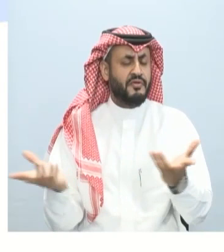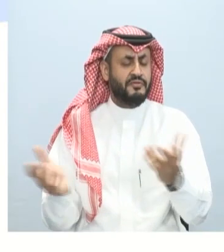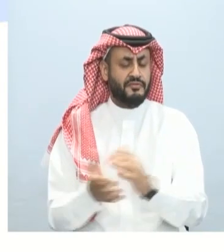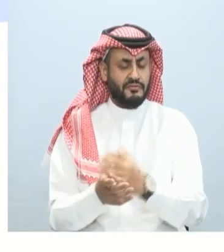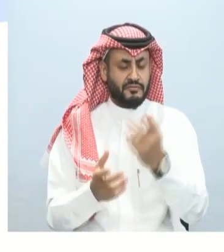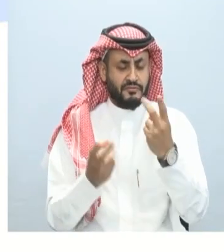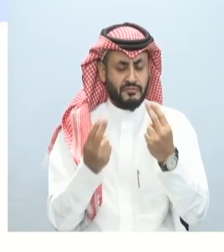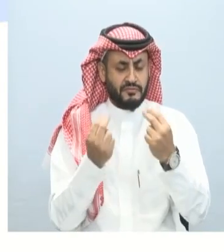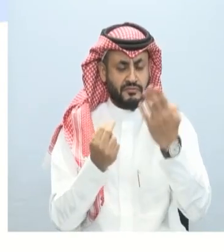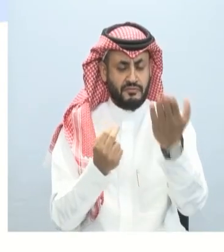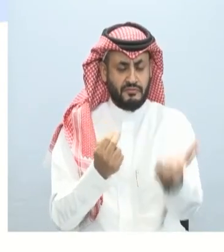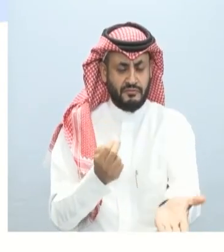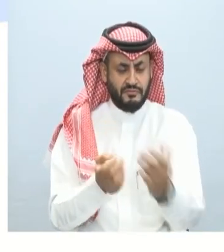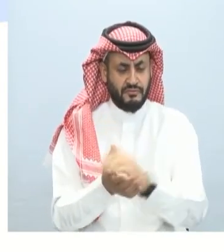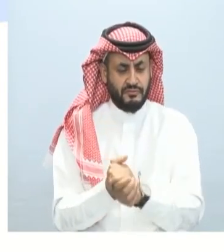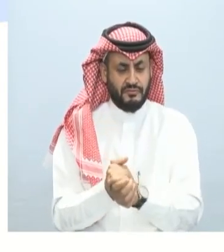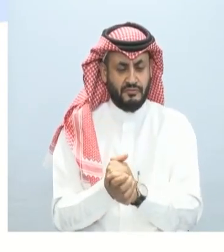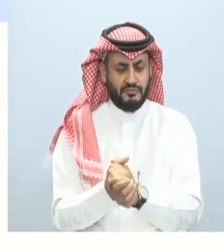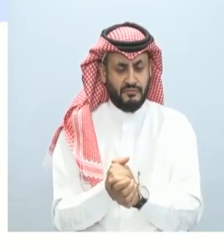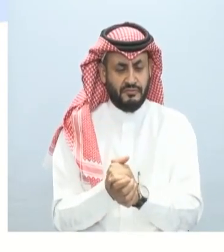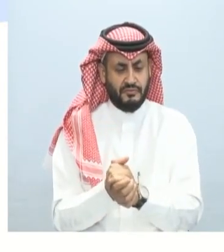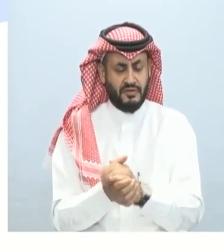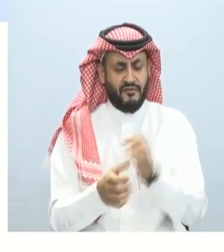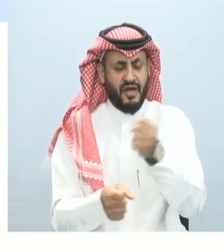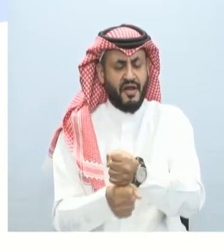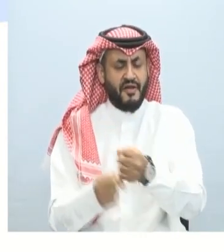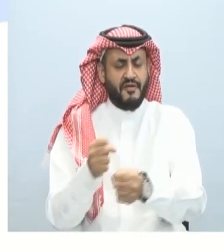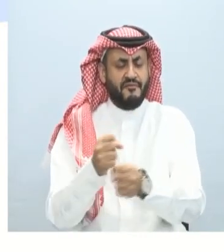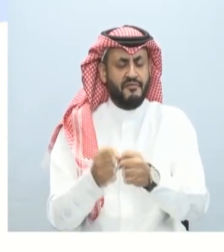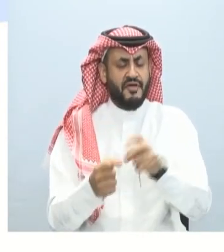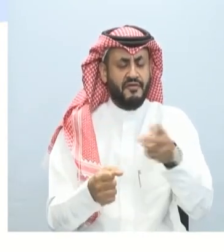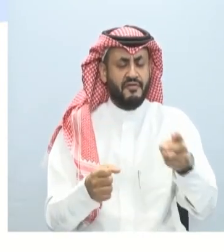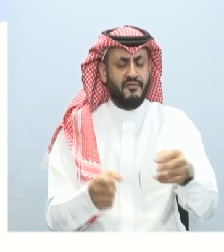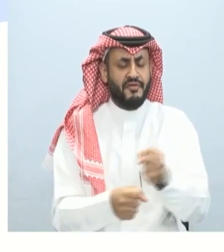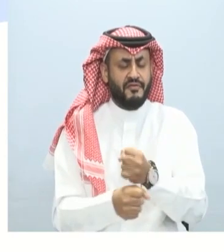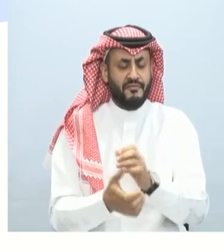objectives are to apply different grammar structures in sentences,